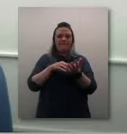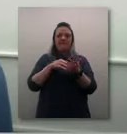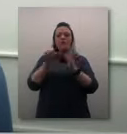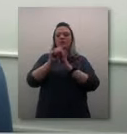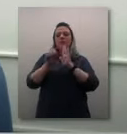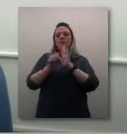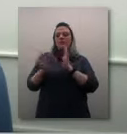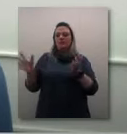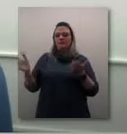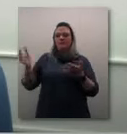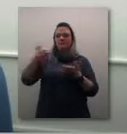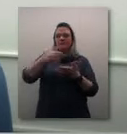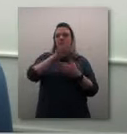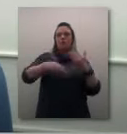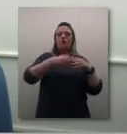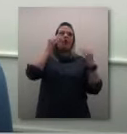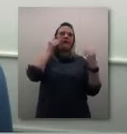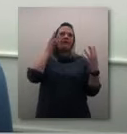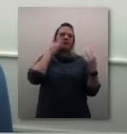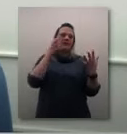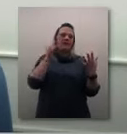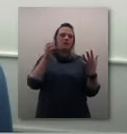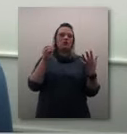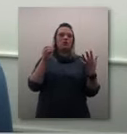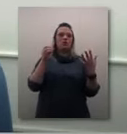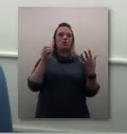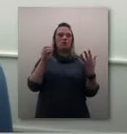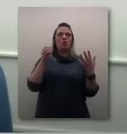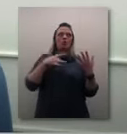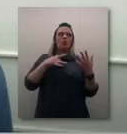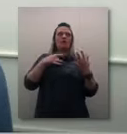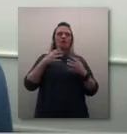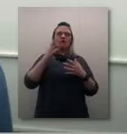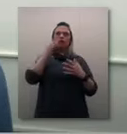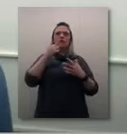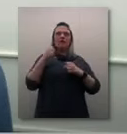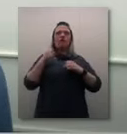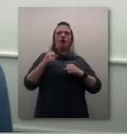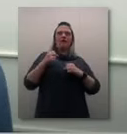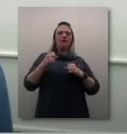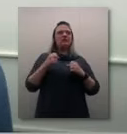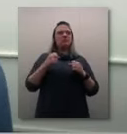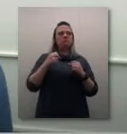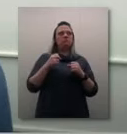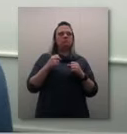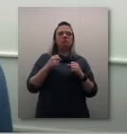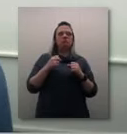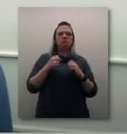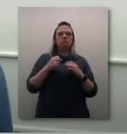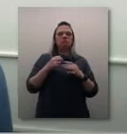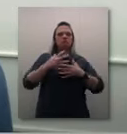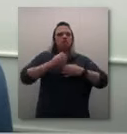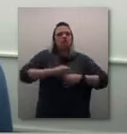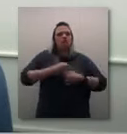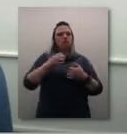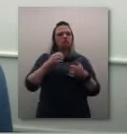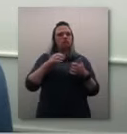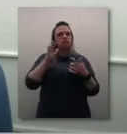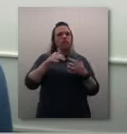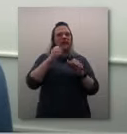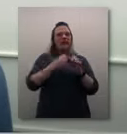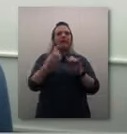collects all those data. So we know that we feel pretty confident that everybody who has a test